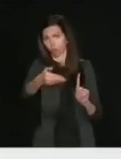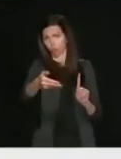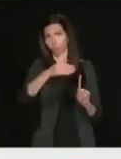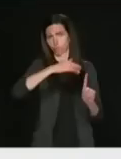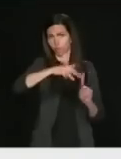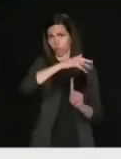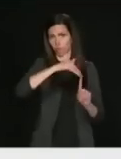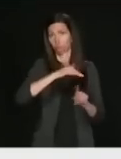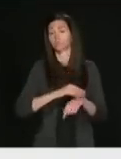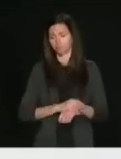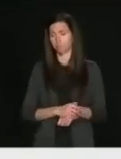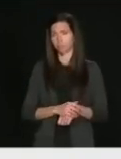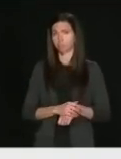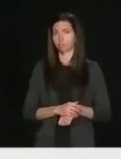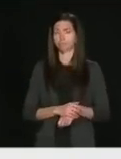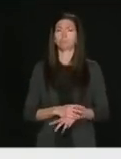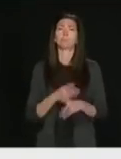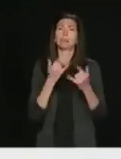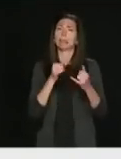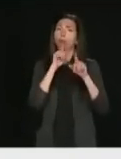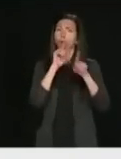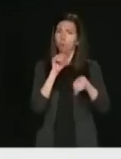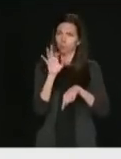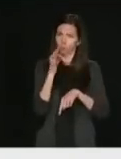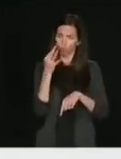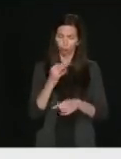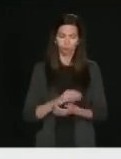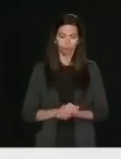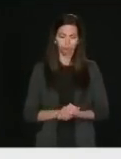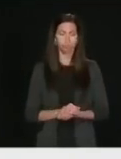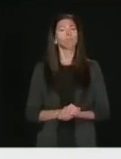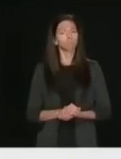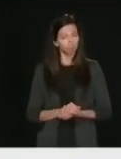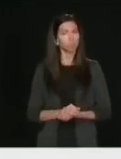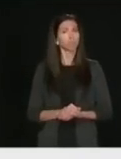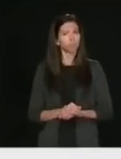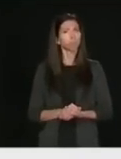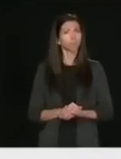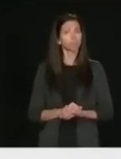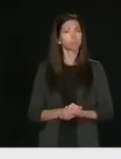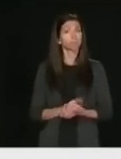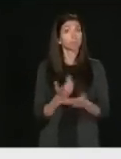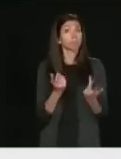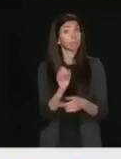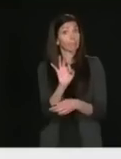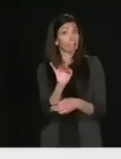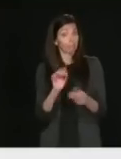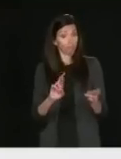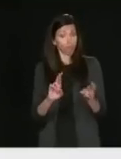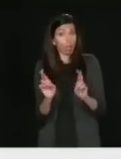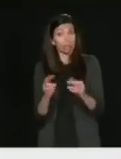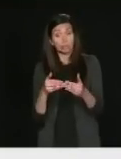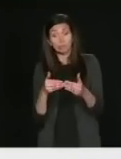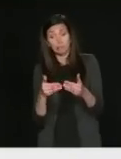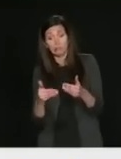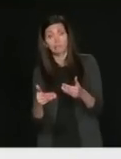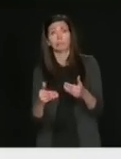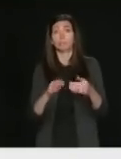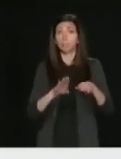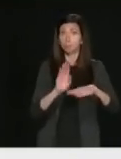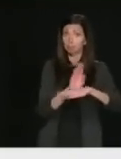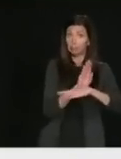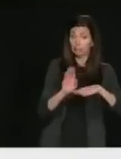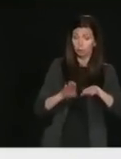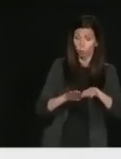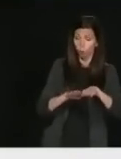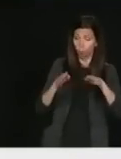we know that in an economy that is open, it is extremely important to answer quickly if there